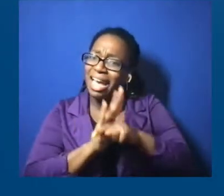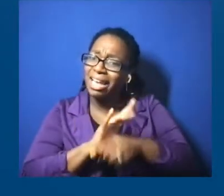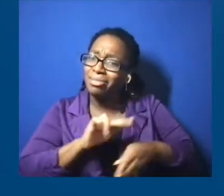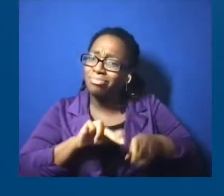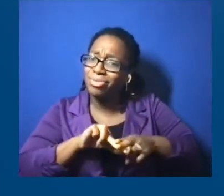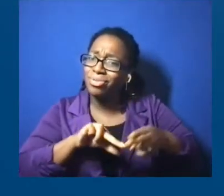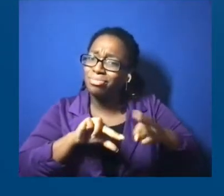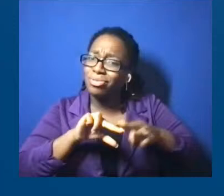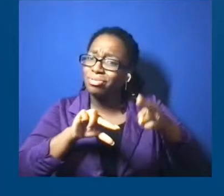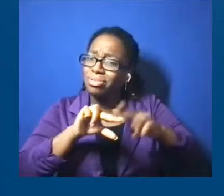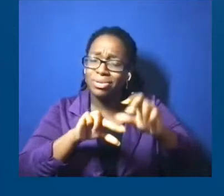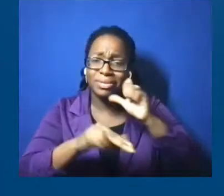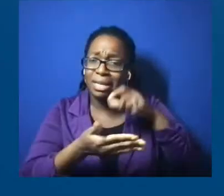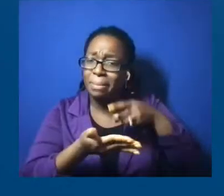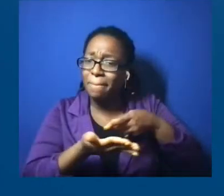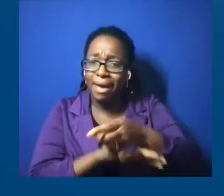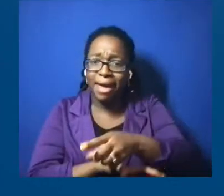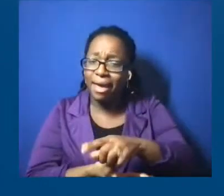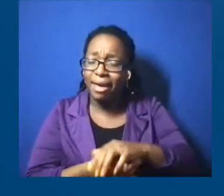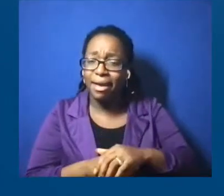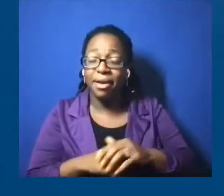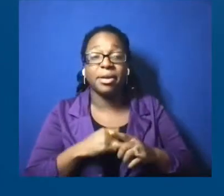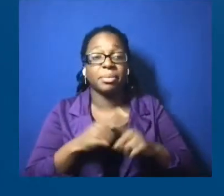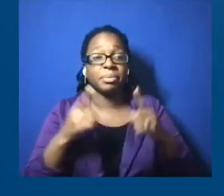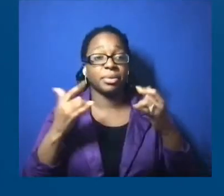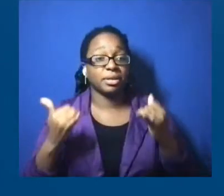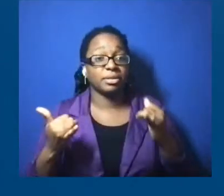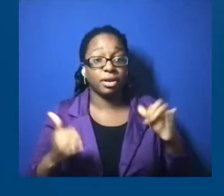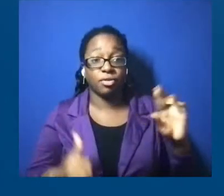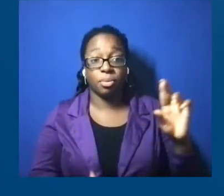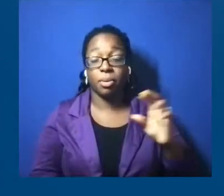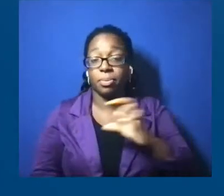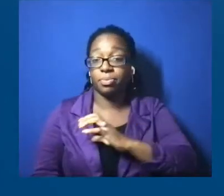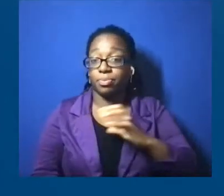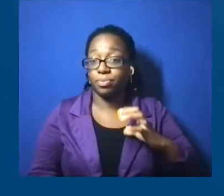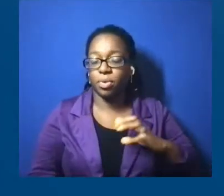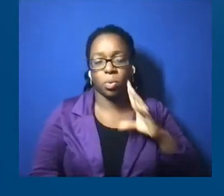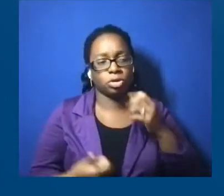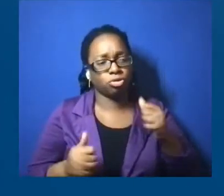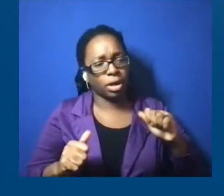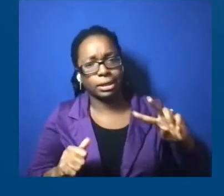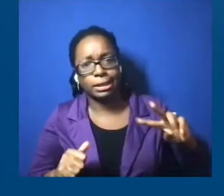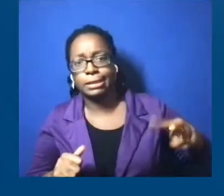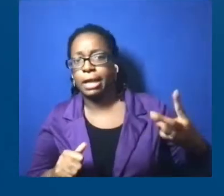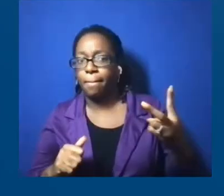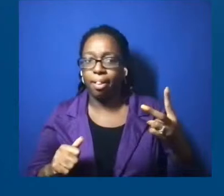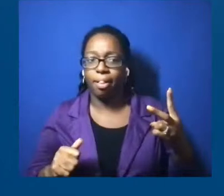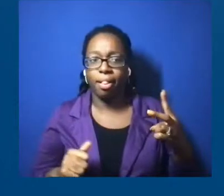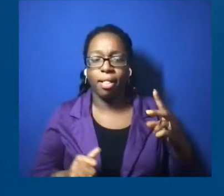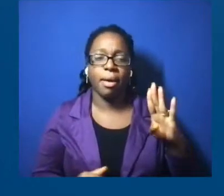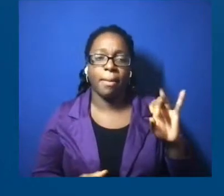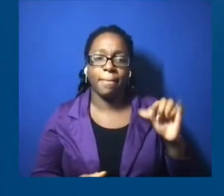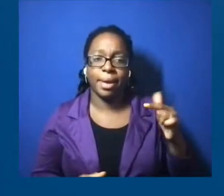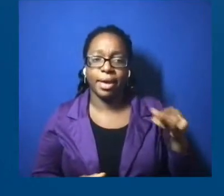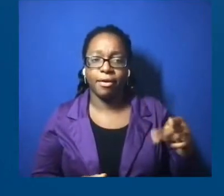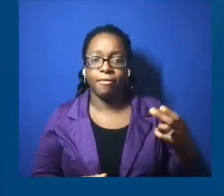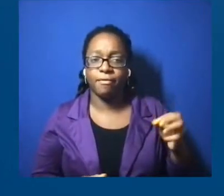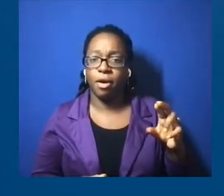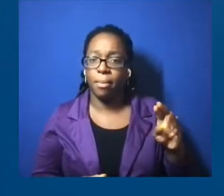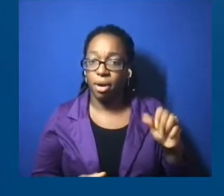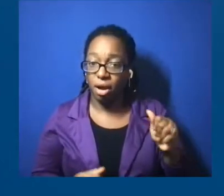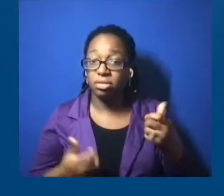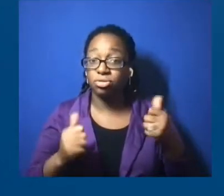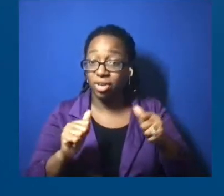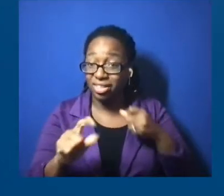for. Now Republicans in Congress are doubling down on their MAGA commitment to implode the deficit again.